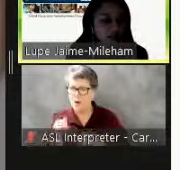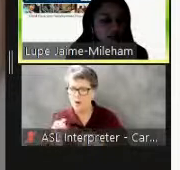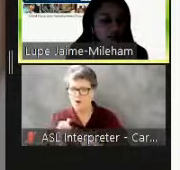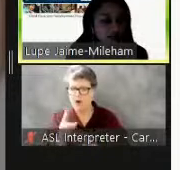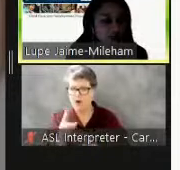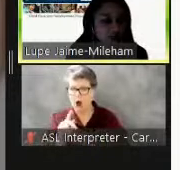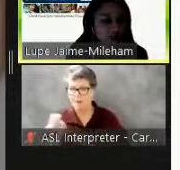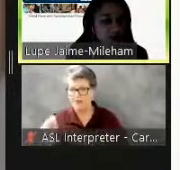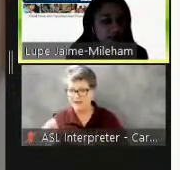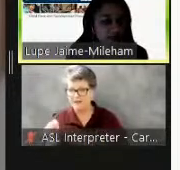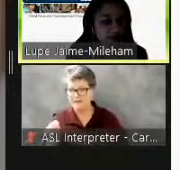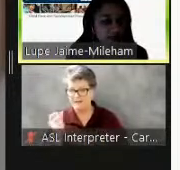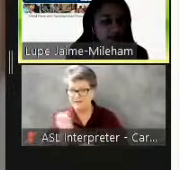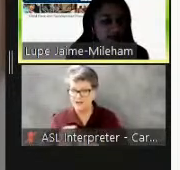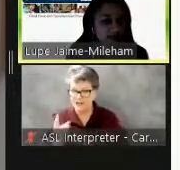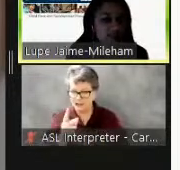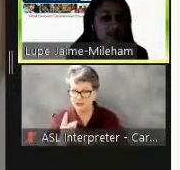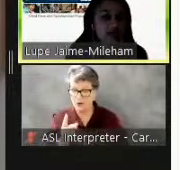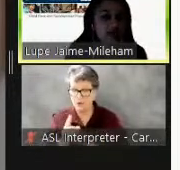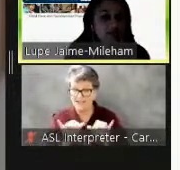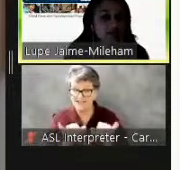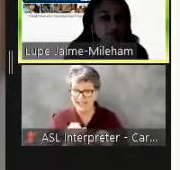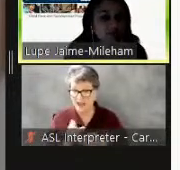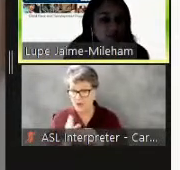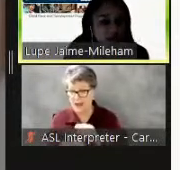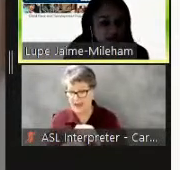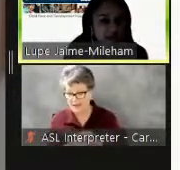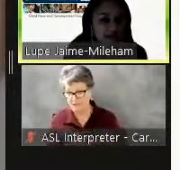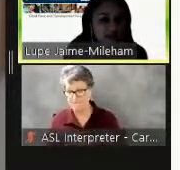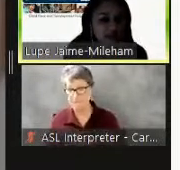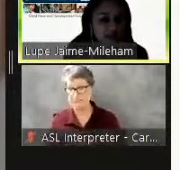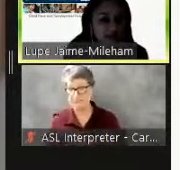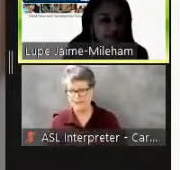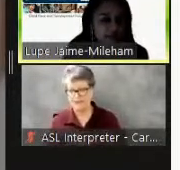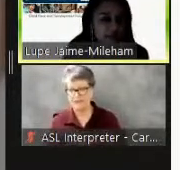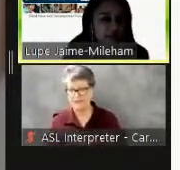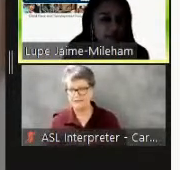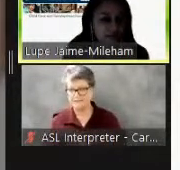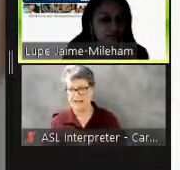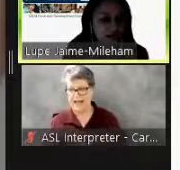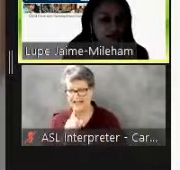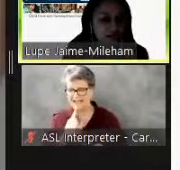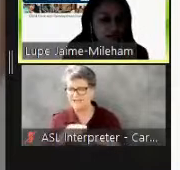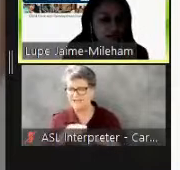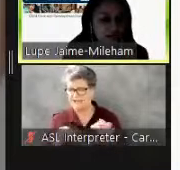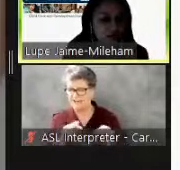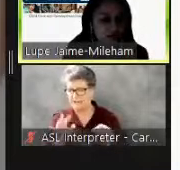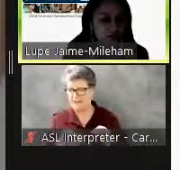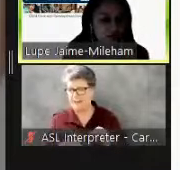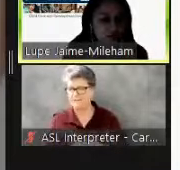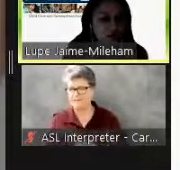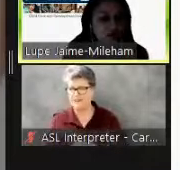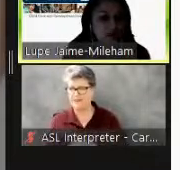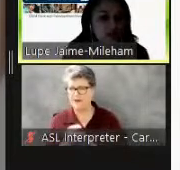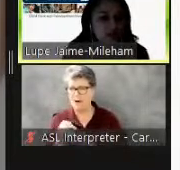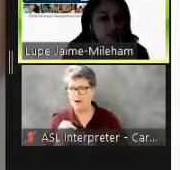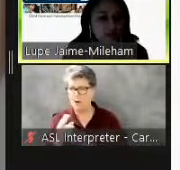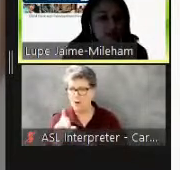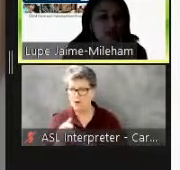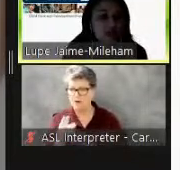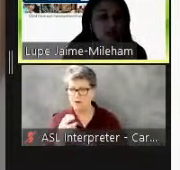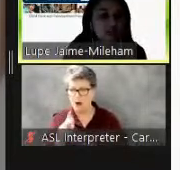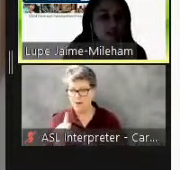it stay or will it end as it is now? So I could definitely speak about that, the hold harmless. So as